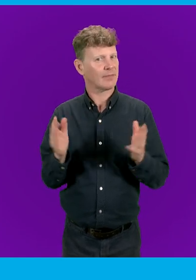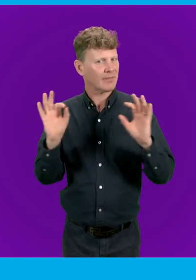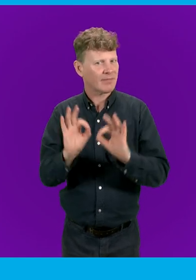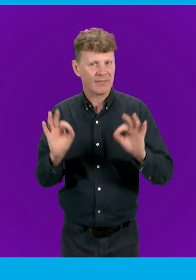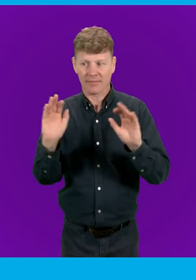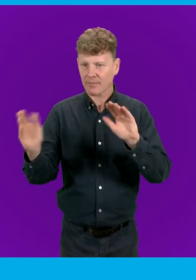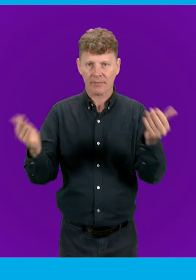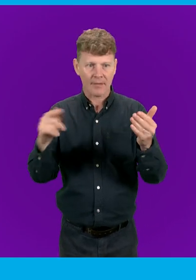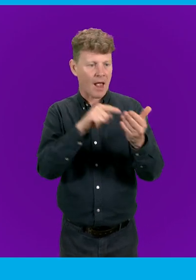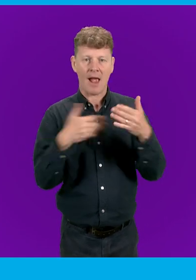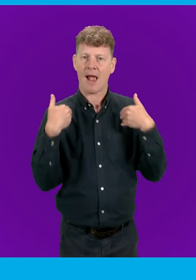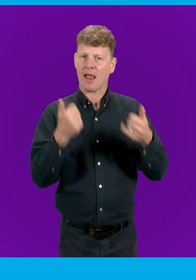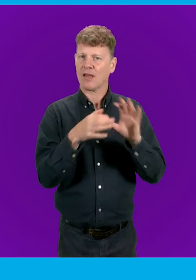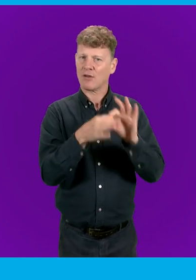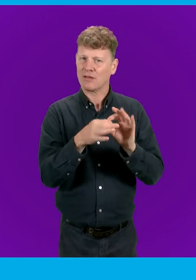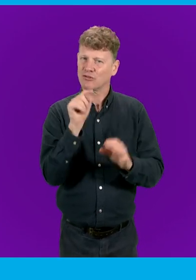a healthy relationship.